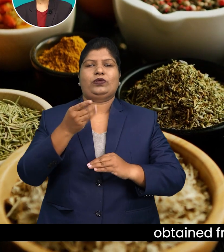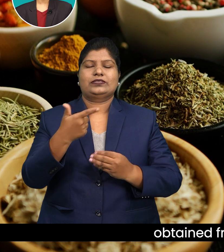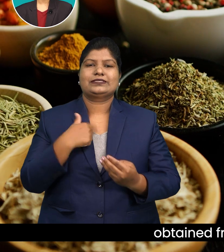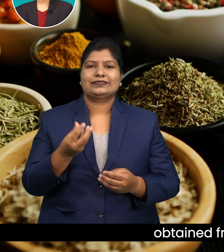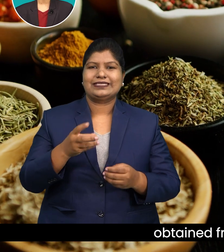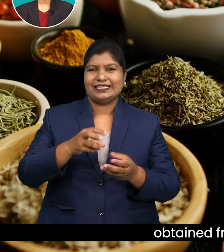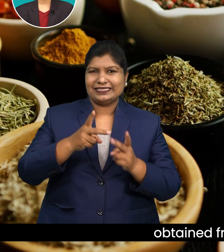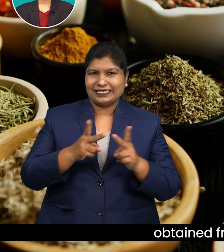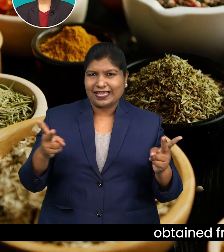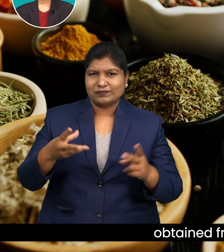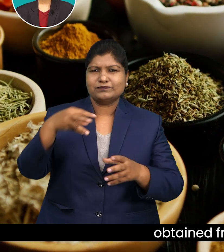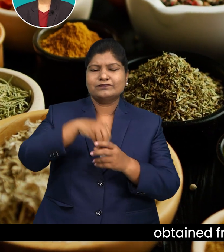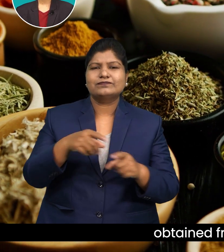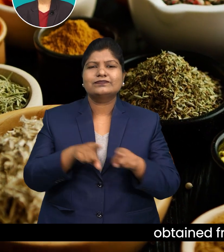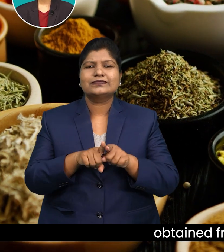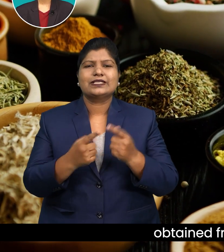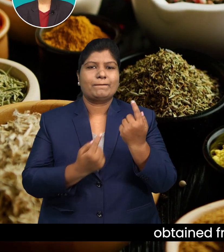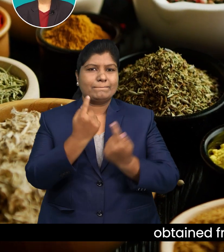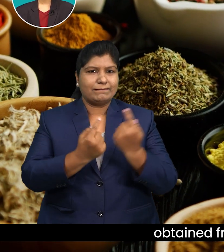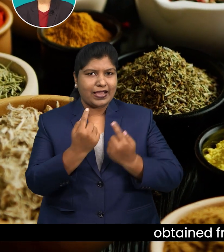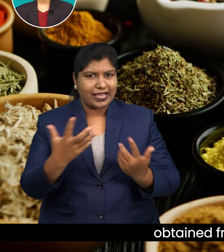plants or animals.